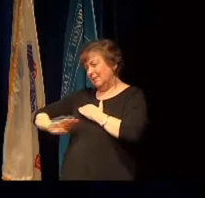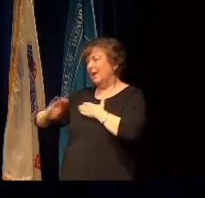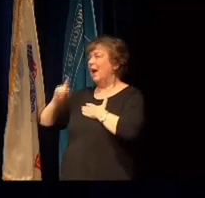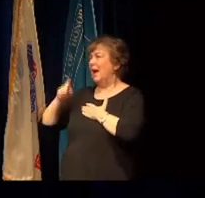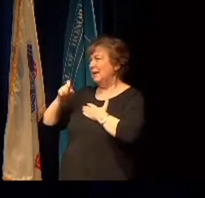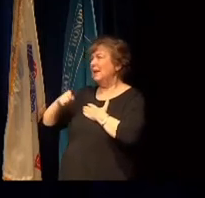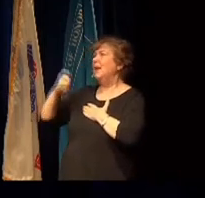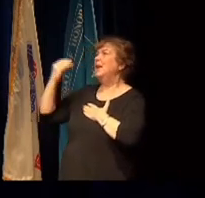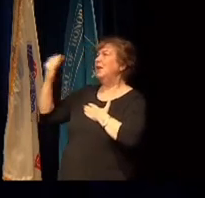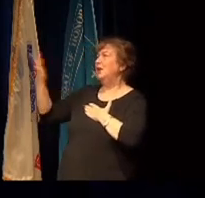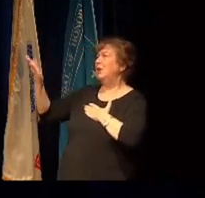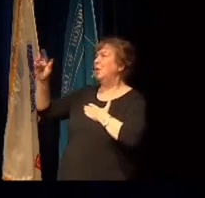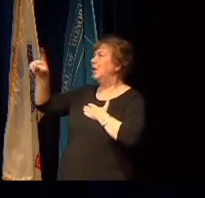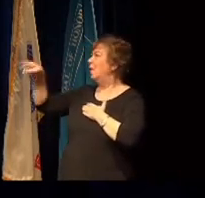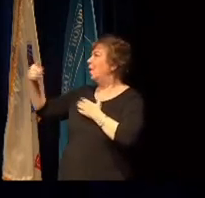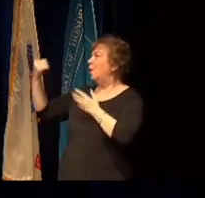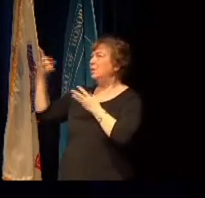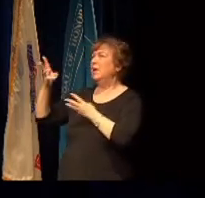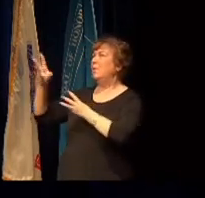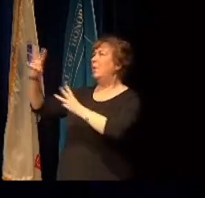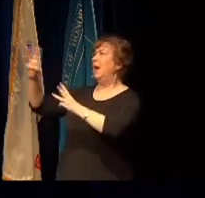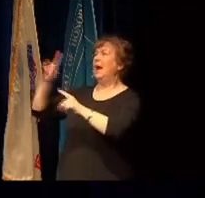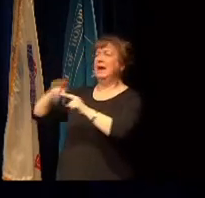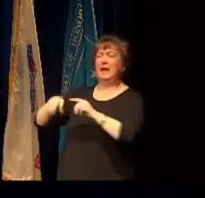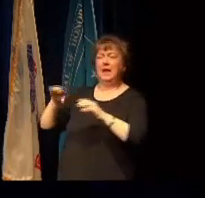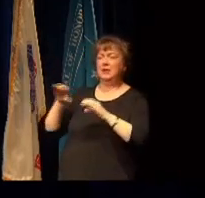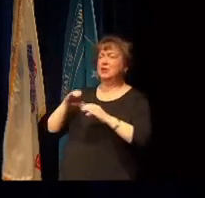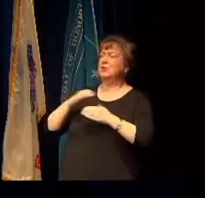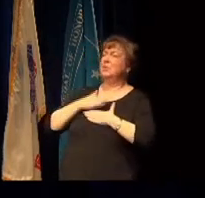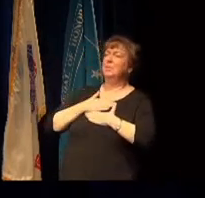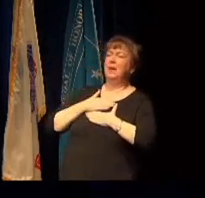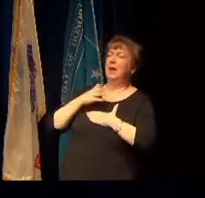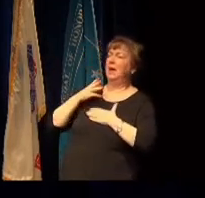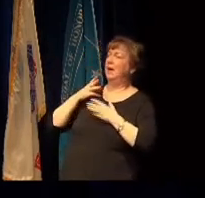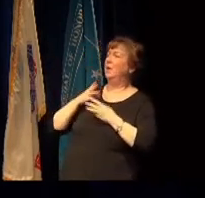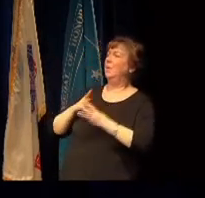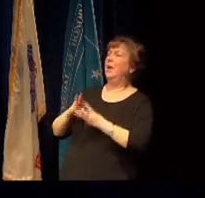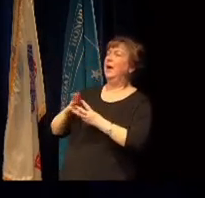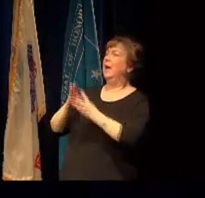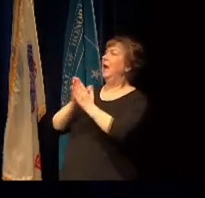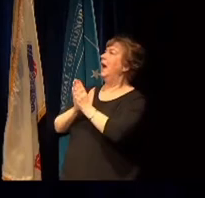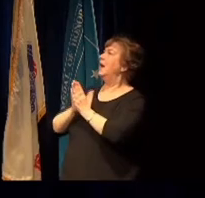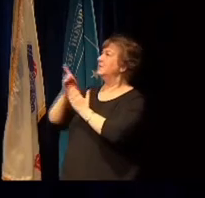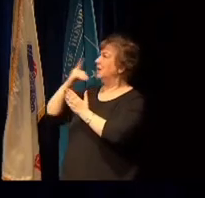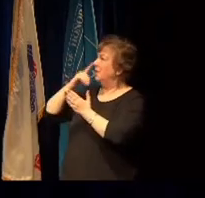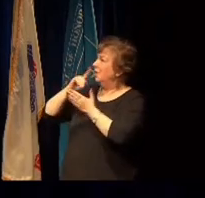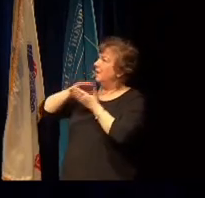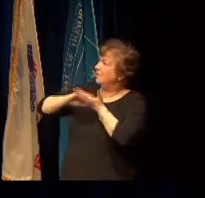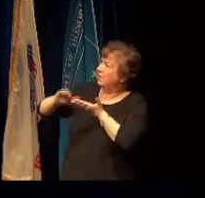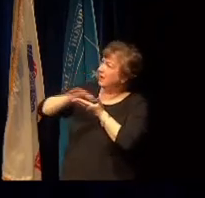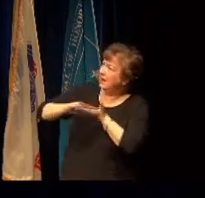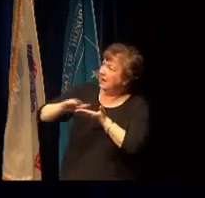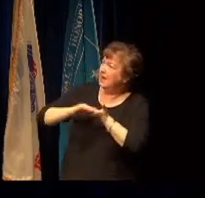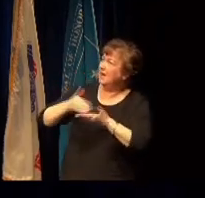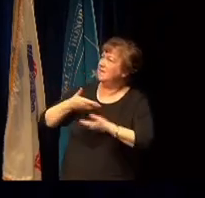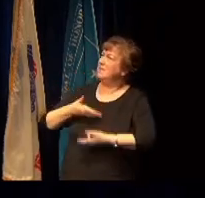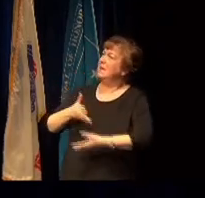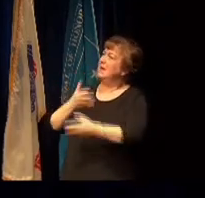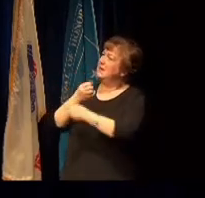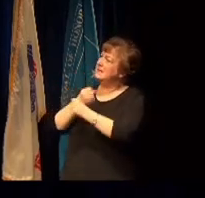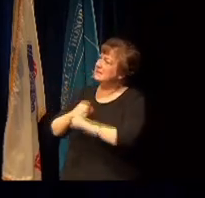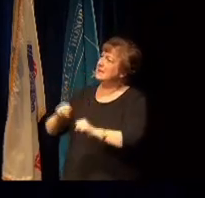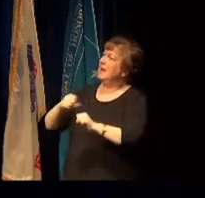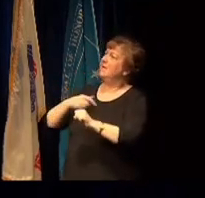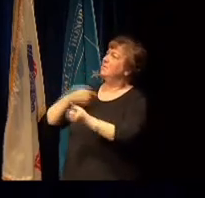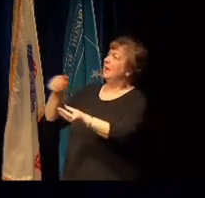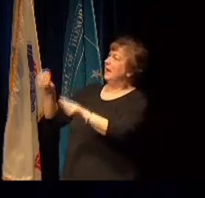the only way. I can't do it my way. And I'm asking you to forgive me and save me and give me the gift of eternal